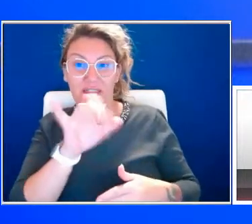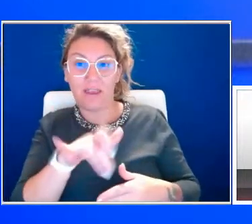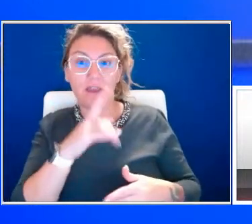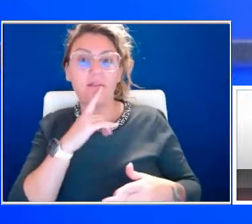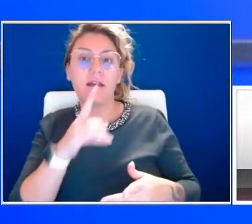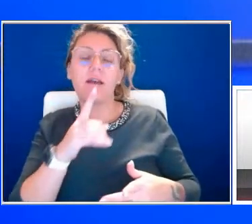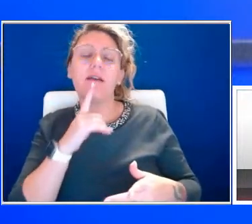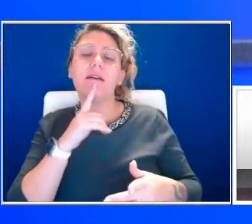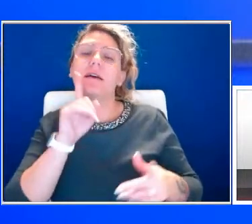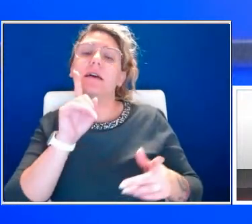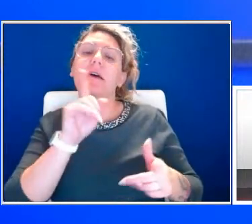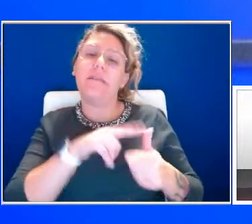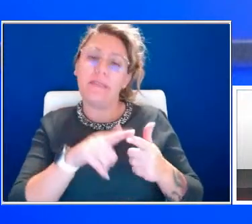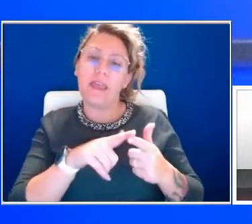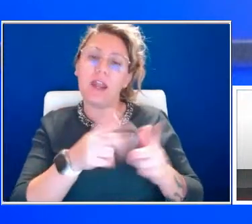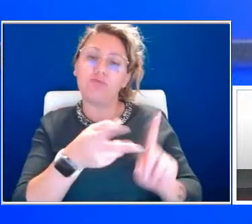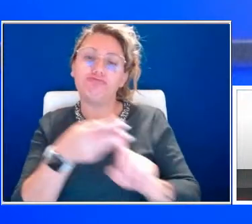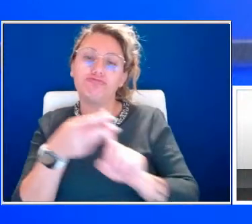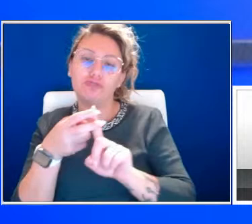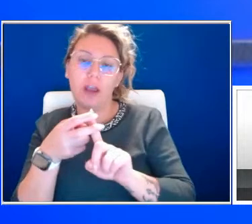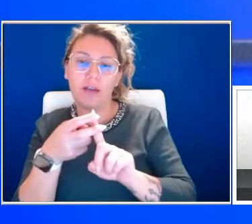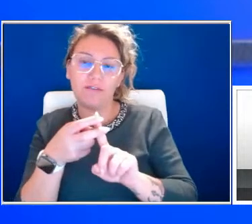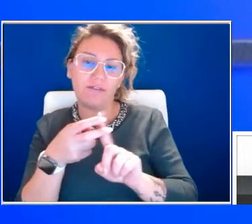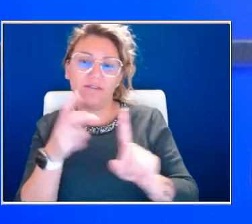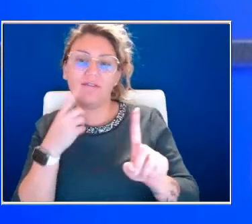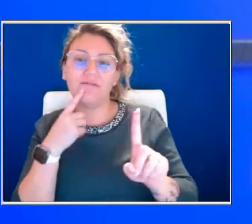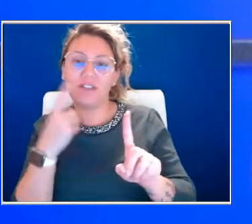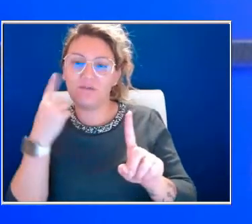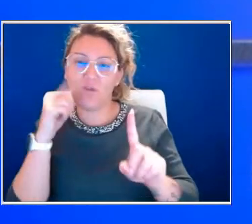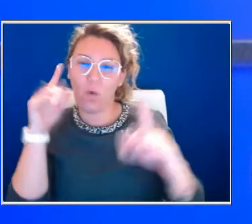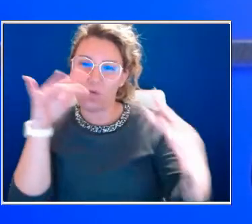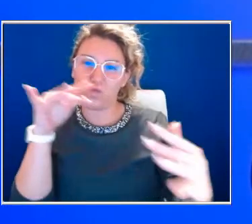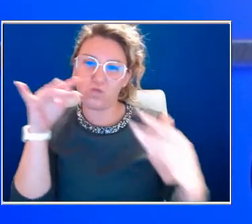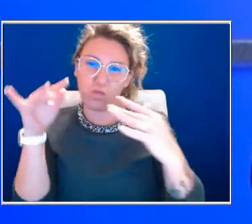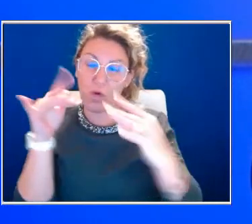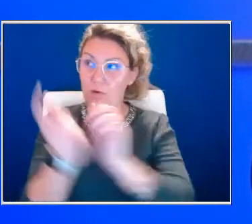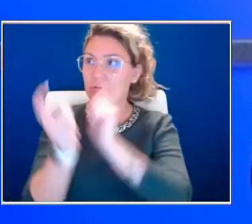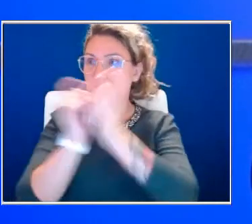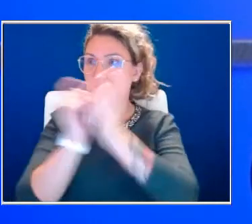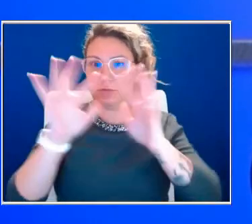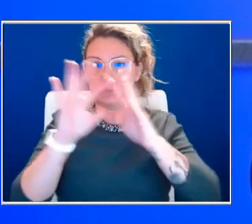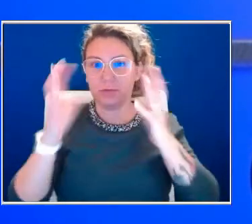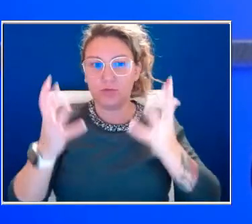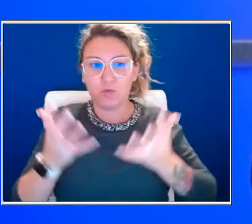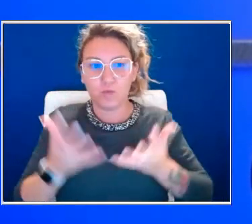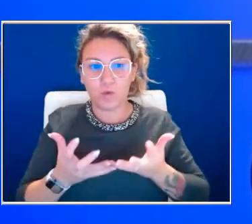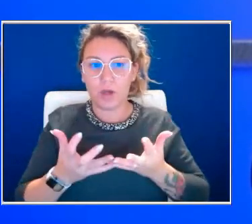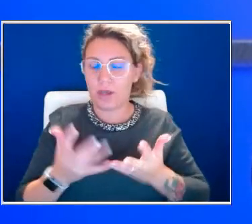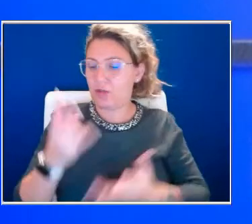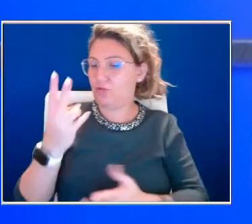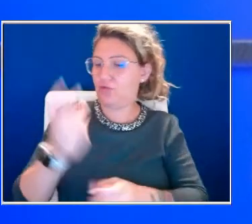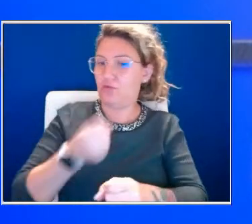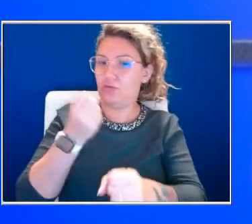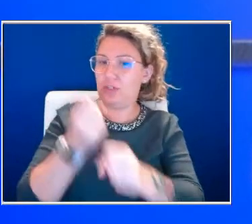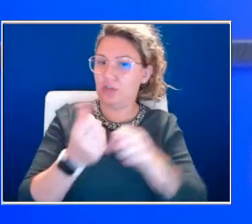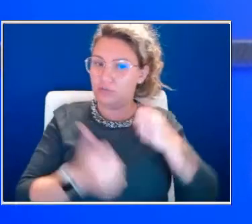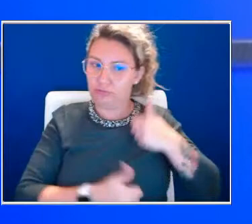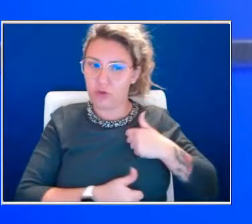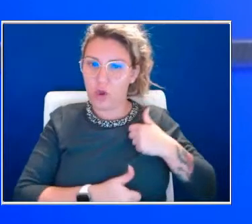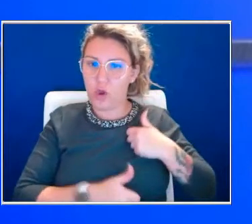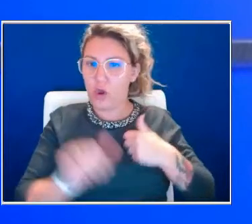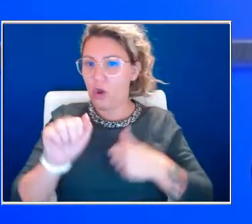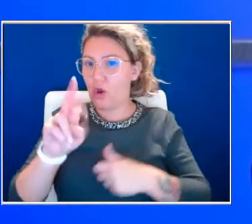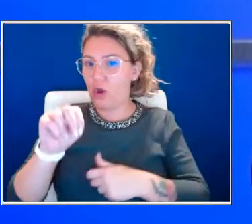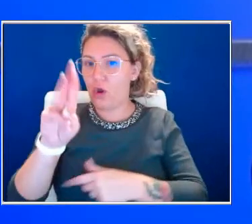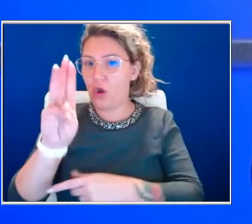Oh. So that changed the world. Yeah, sure did. But I had 2 years in the Army. It was